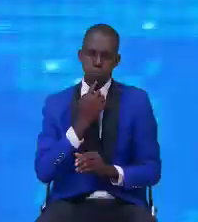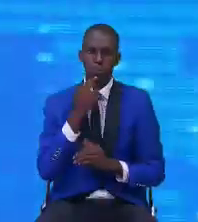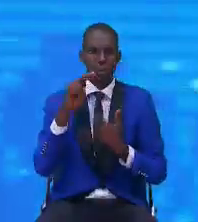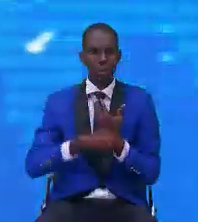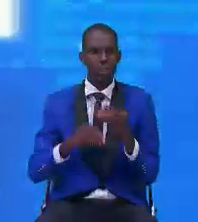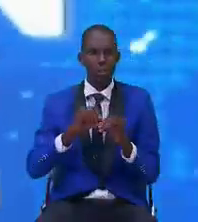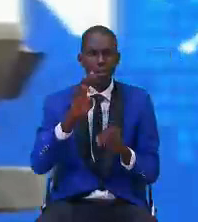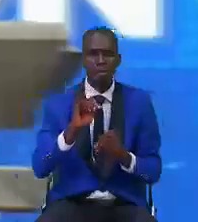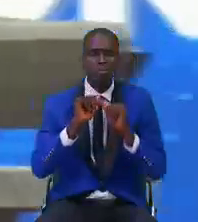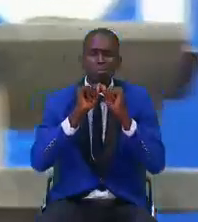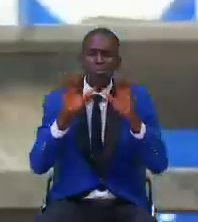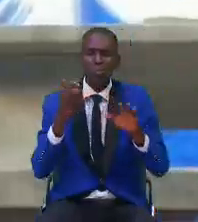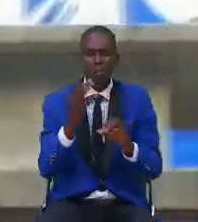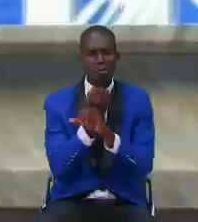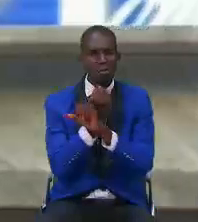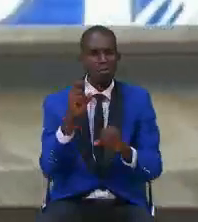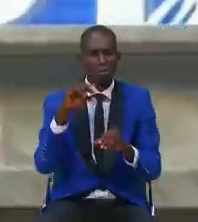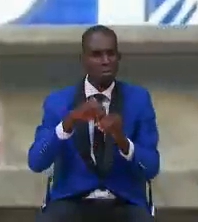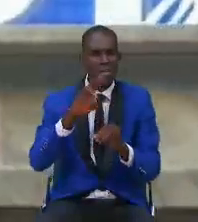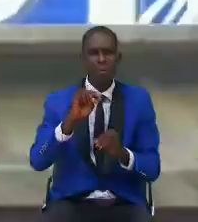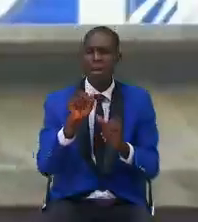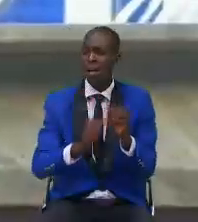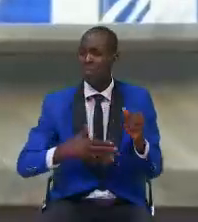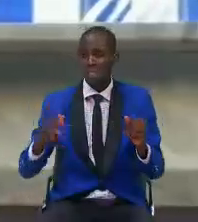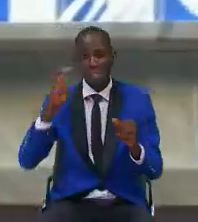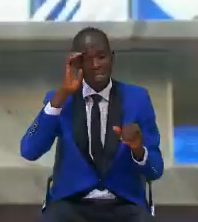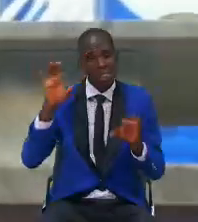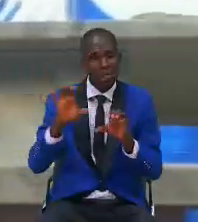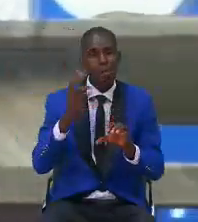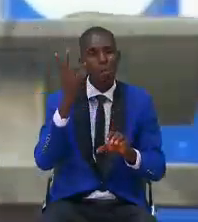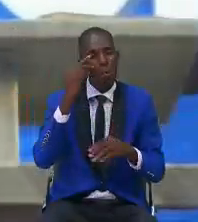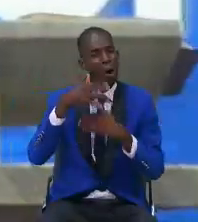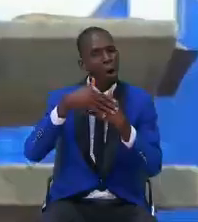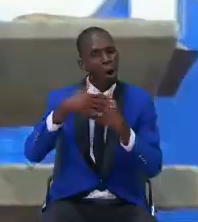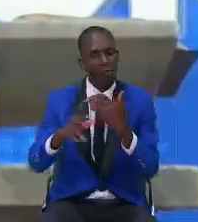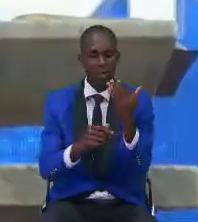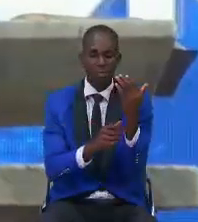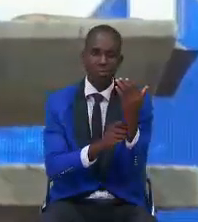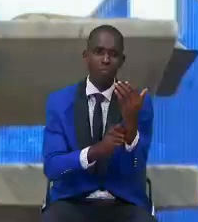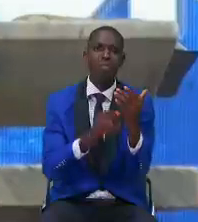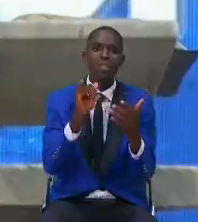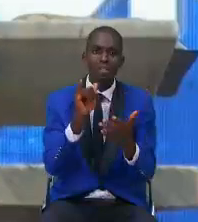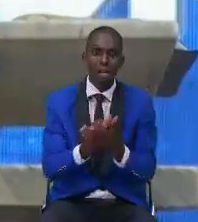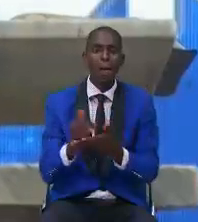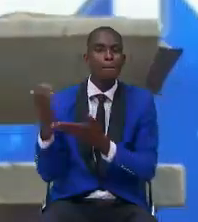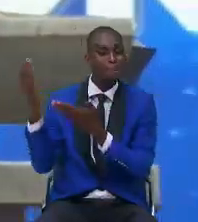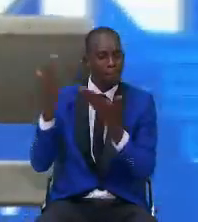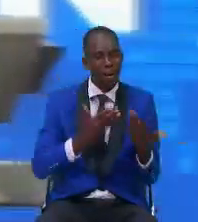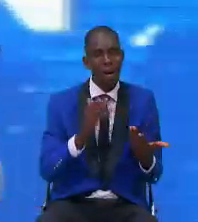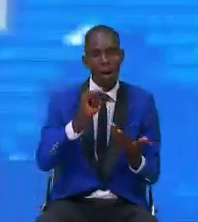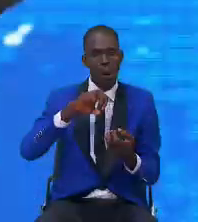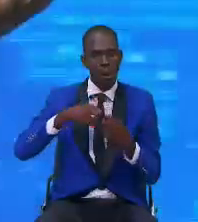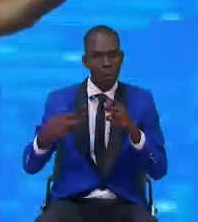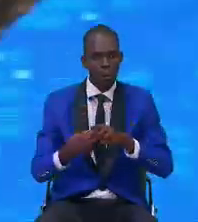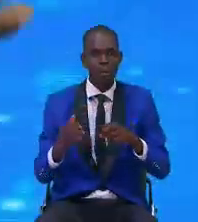was nothing of seriousness. There was nothing of salvation. Everything followed after the works of the flesh.